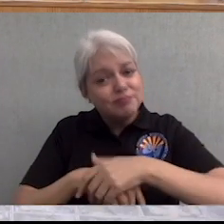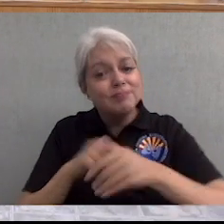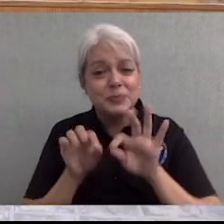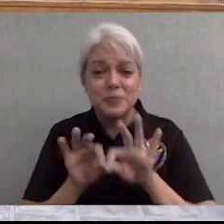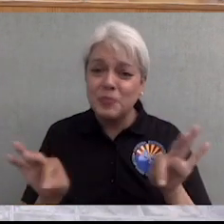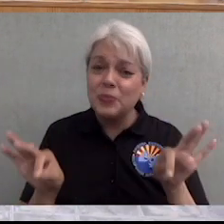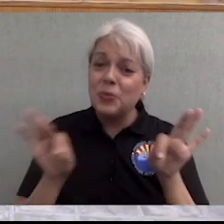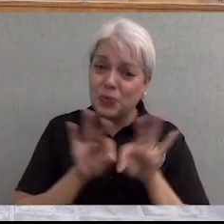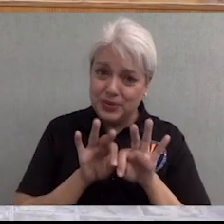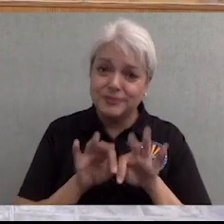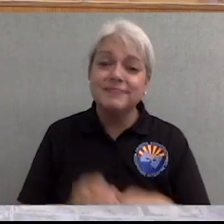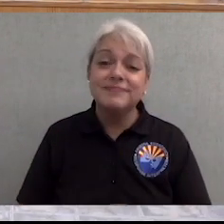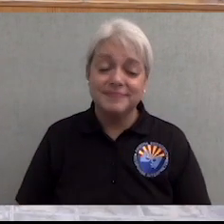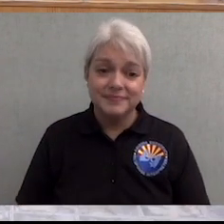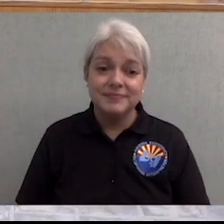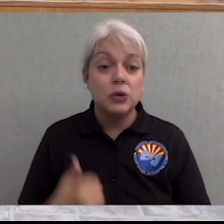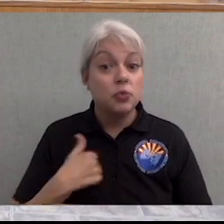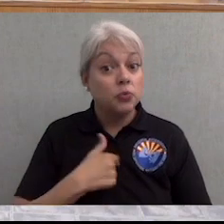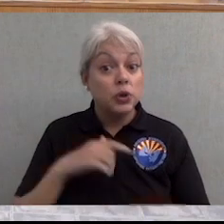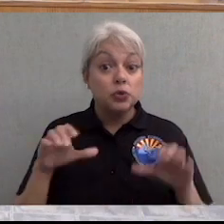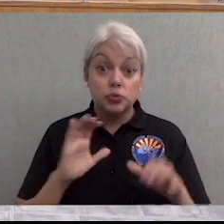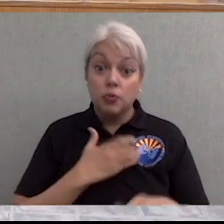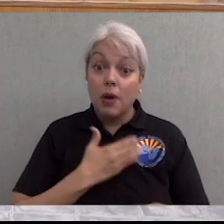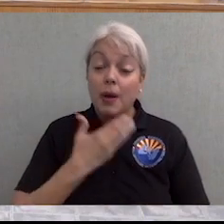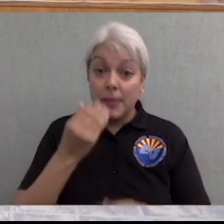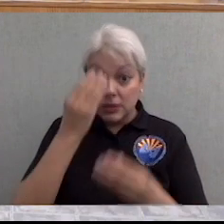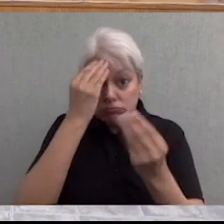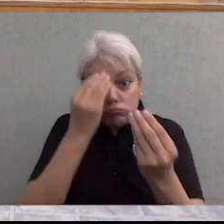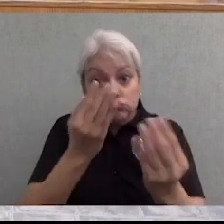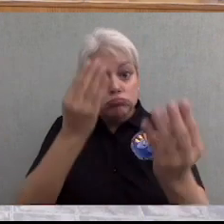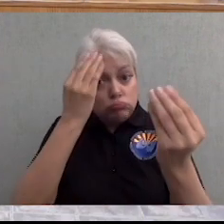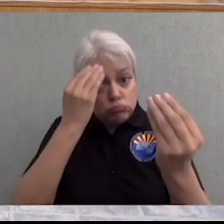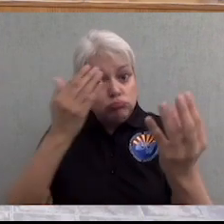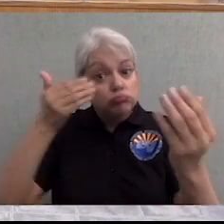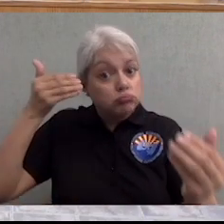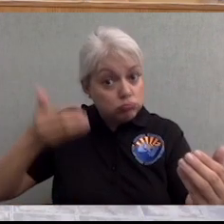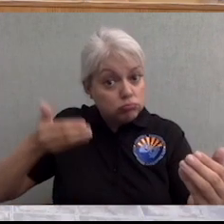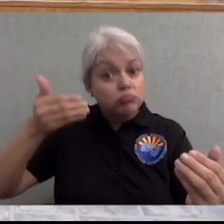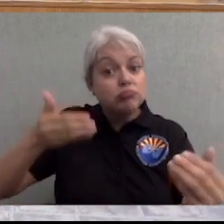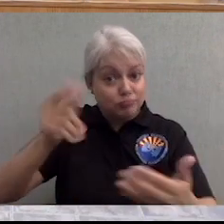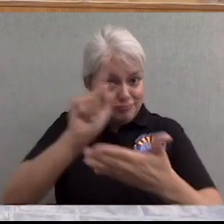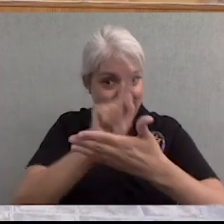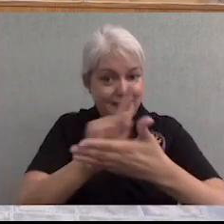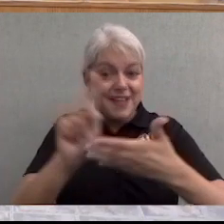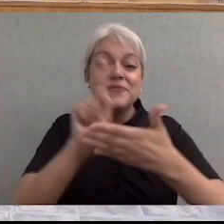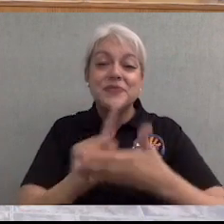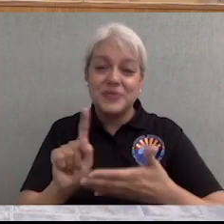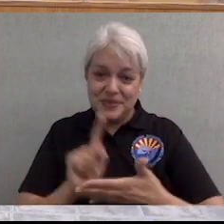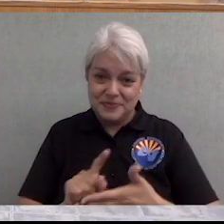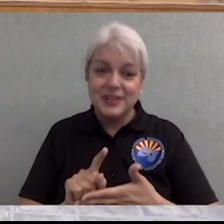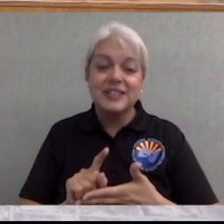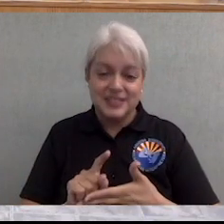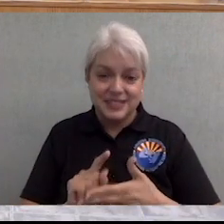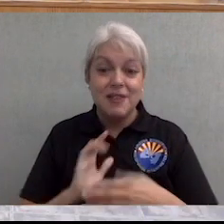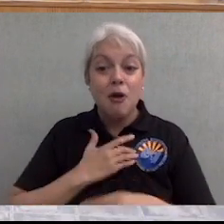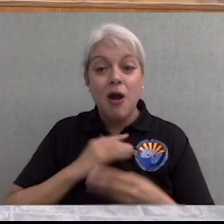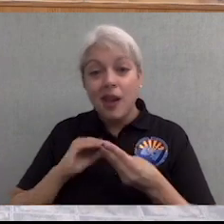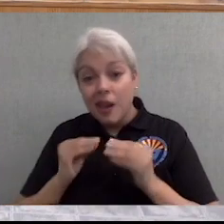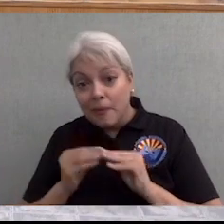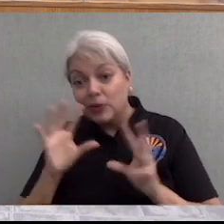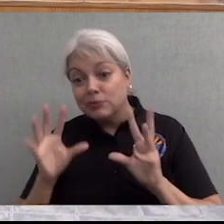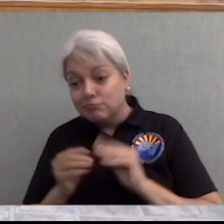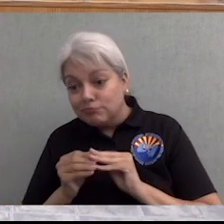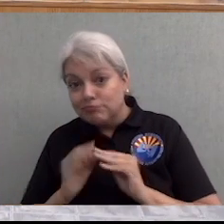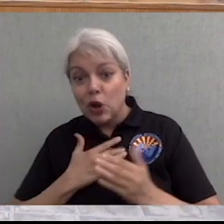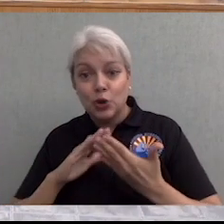do our best to keep you informed, as Dr. Renteria said, every week of where our numbers and where we're at as a community. But please help us